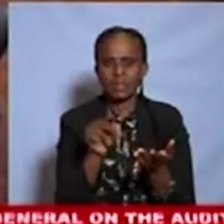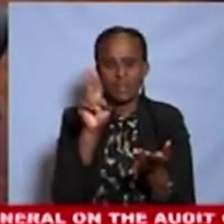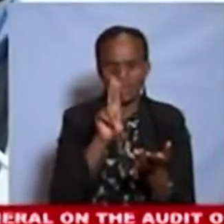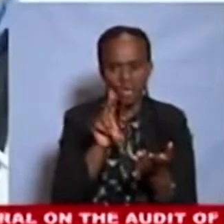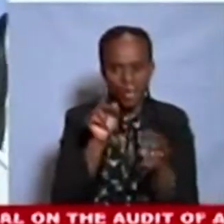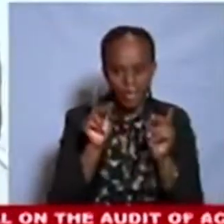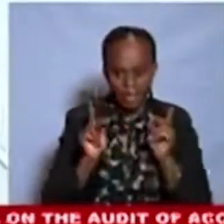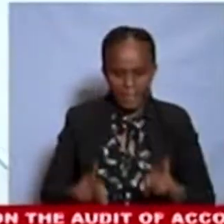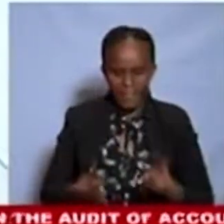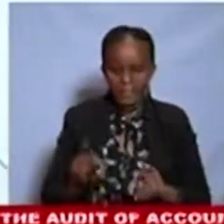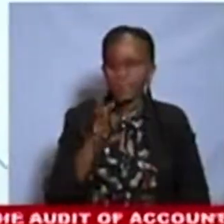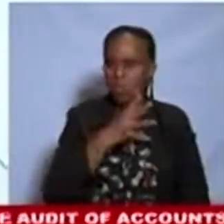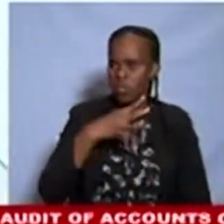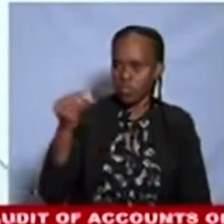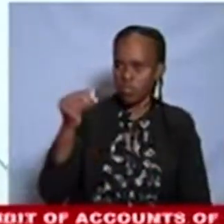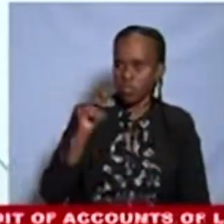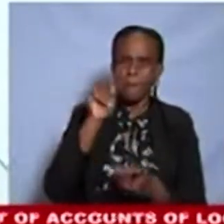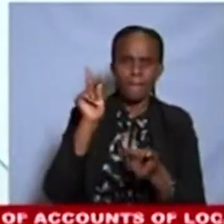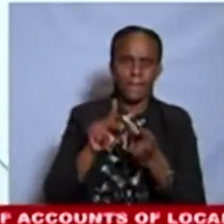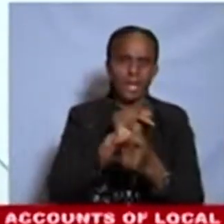went away as if it's authorized.